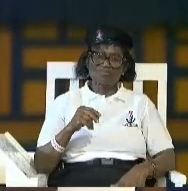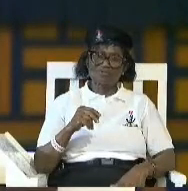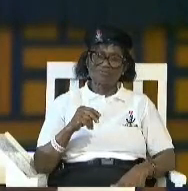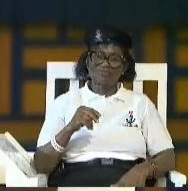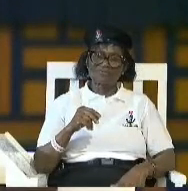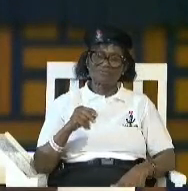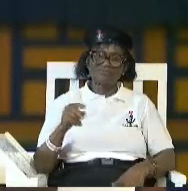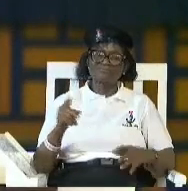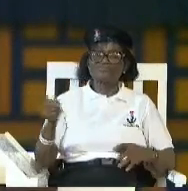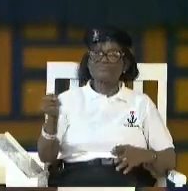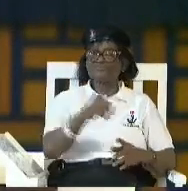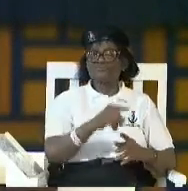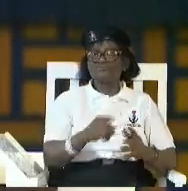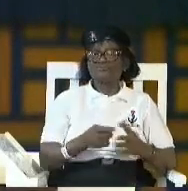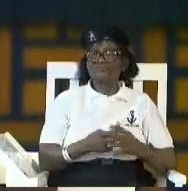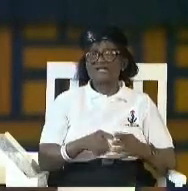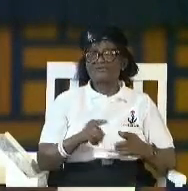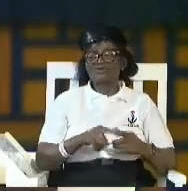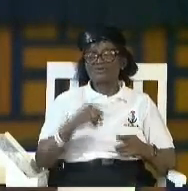You begin to see